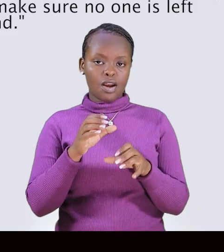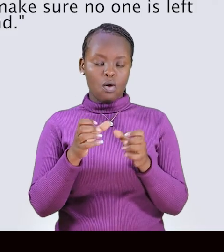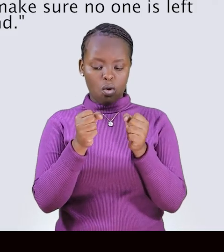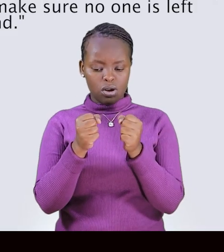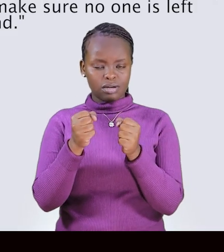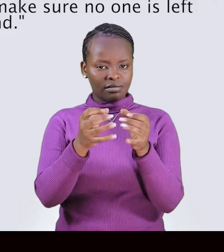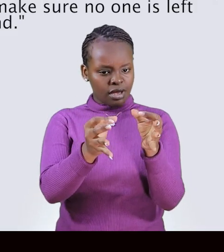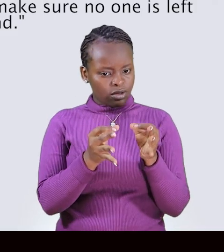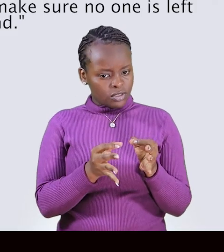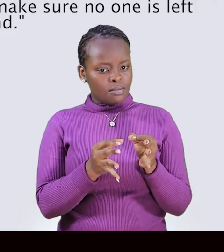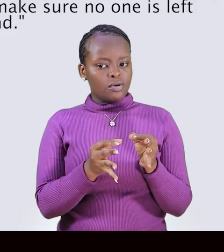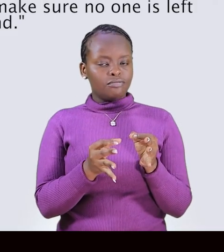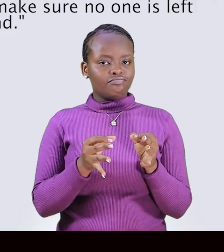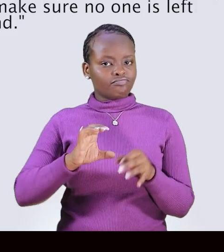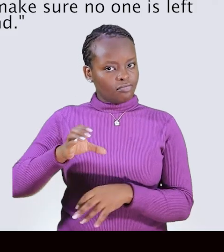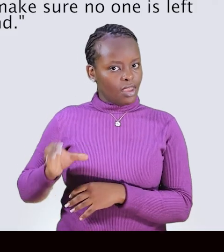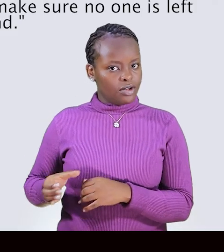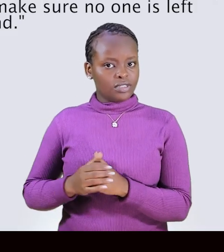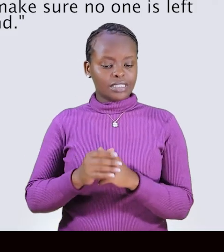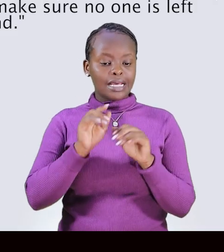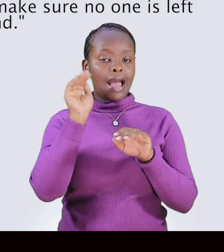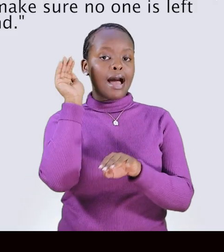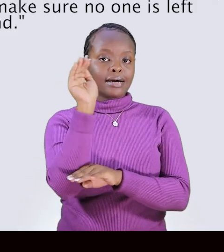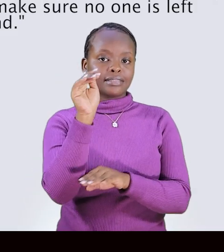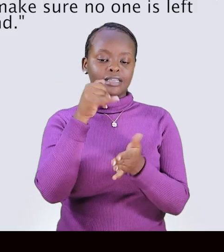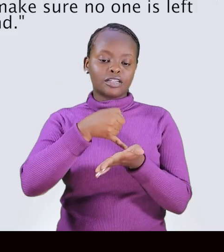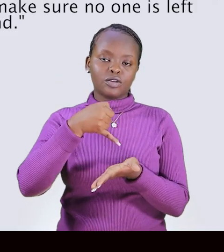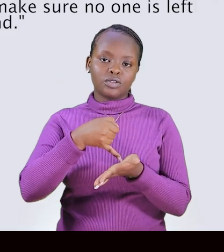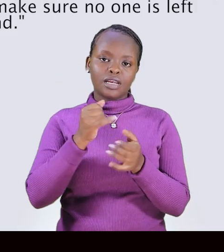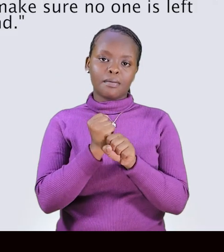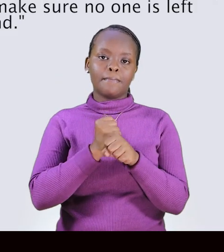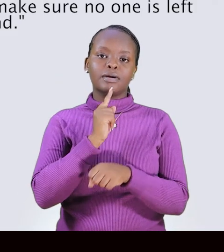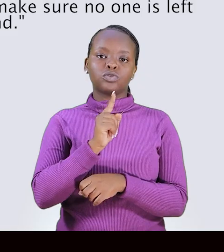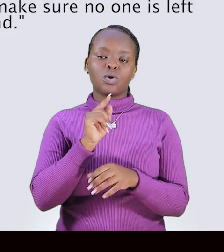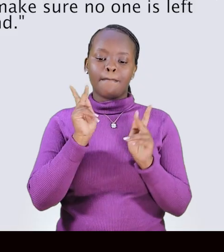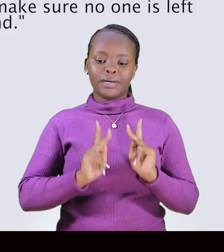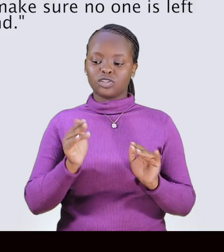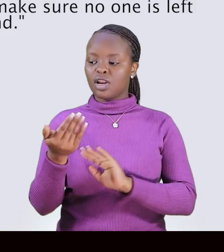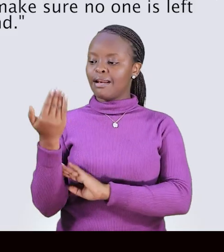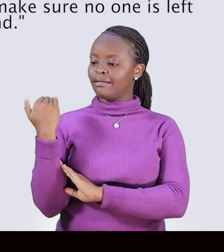accountable, demand inclusion, and make sure no one is left behind.